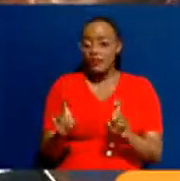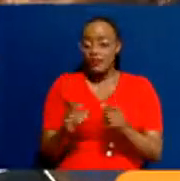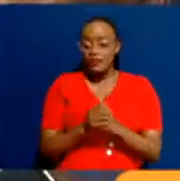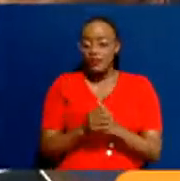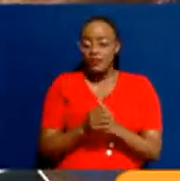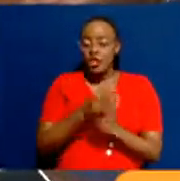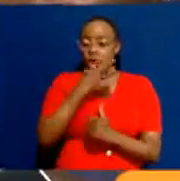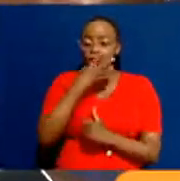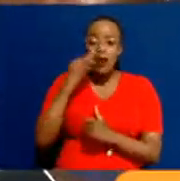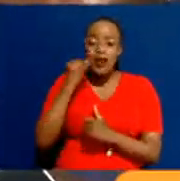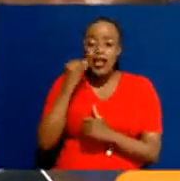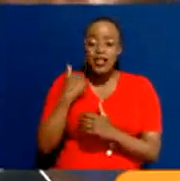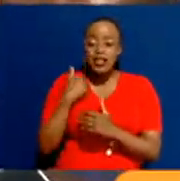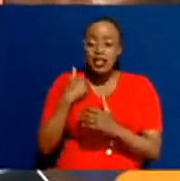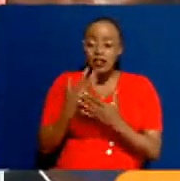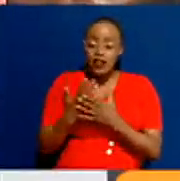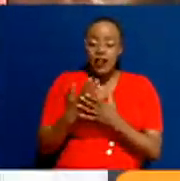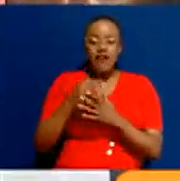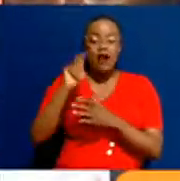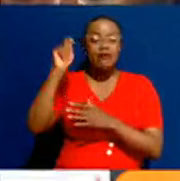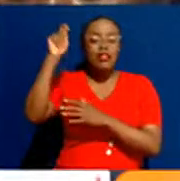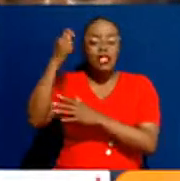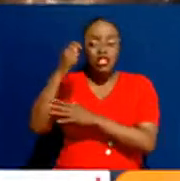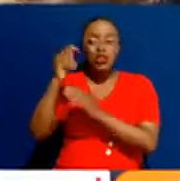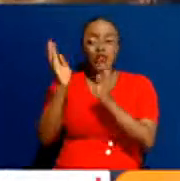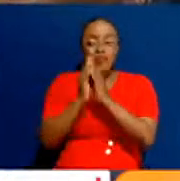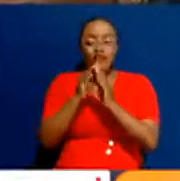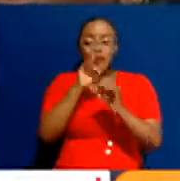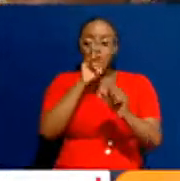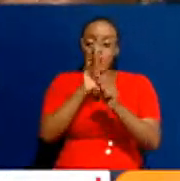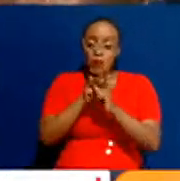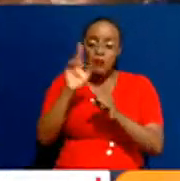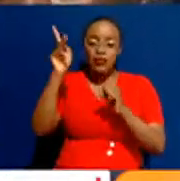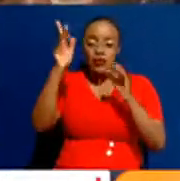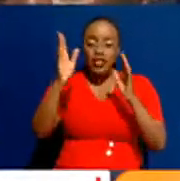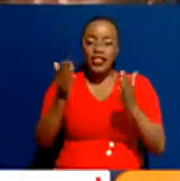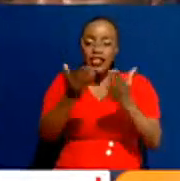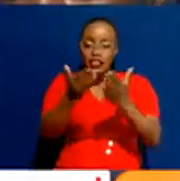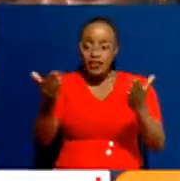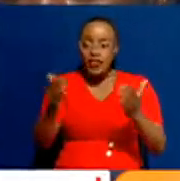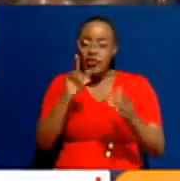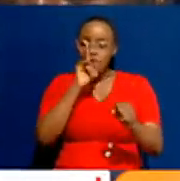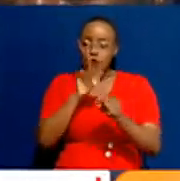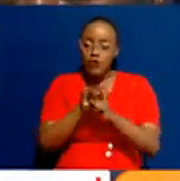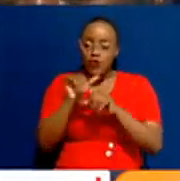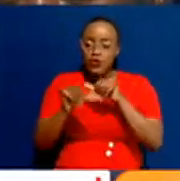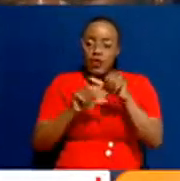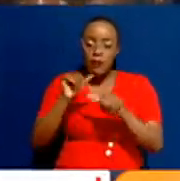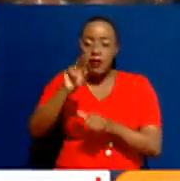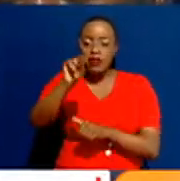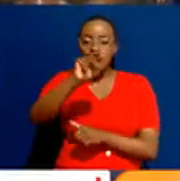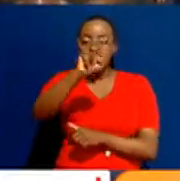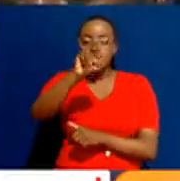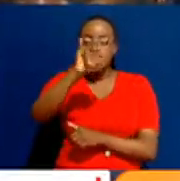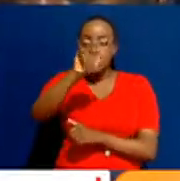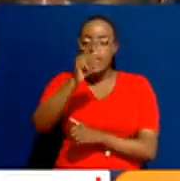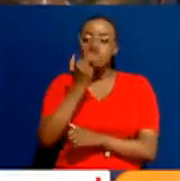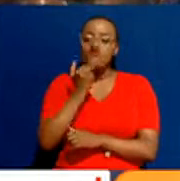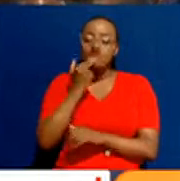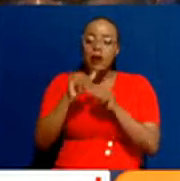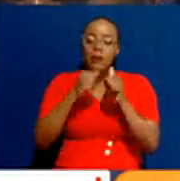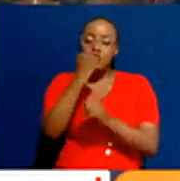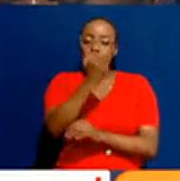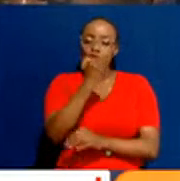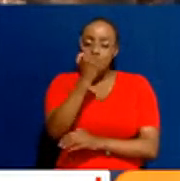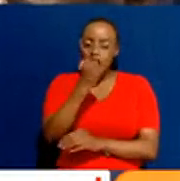not Oparanya to disrupt a presidential function. You made promises to Kenyans. You made promises about Nzoia sugar, about Mumia